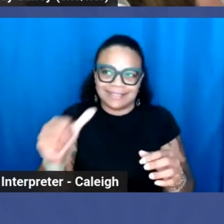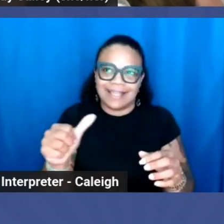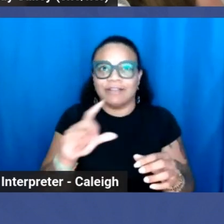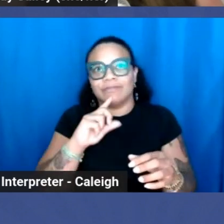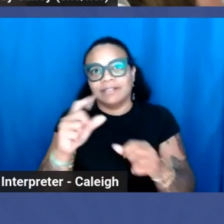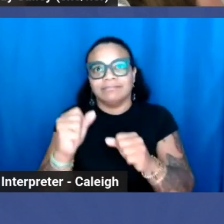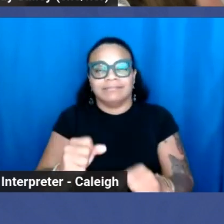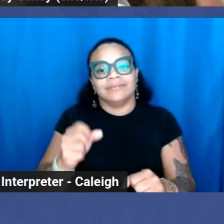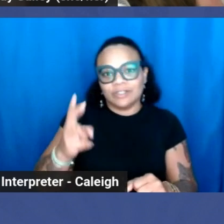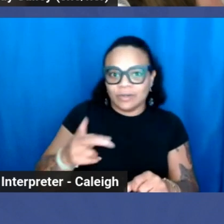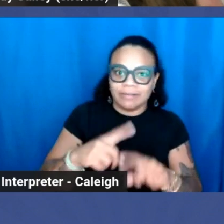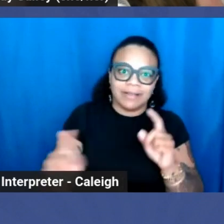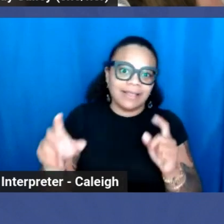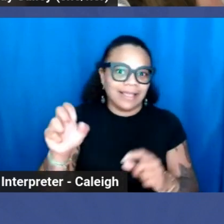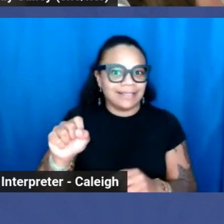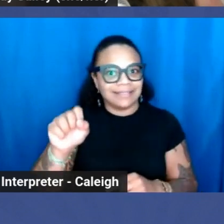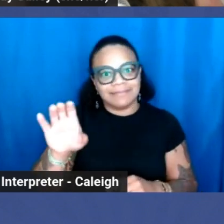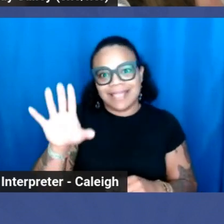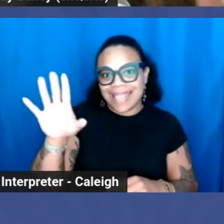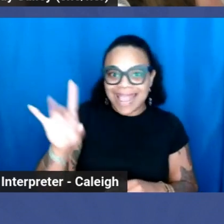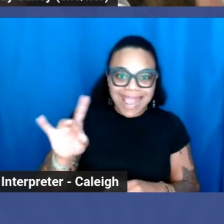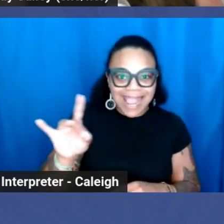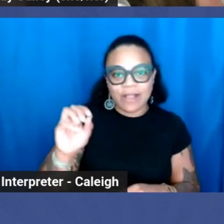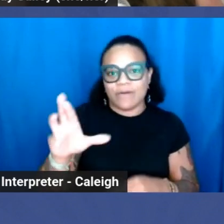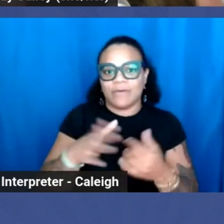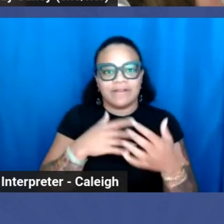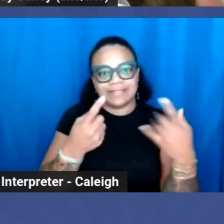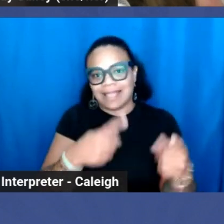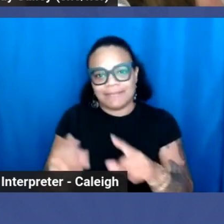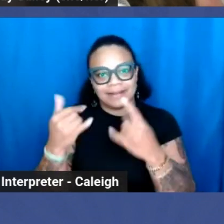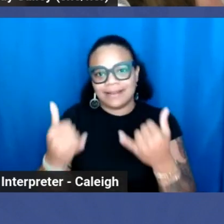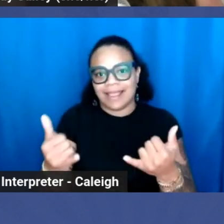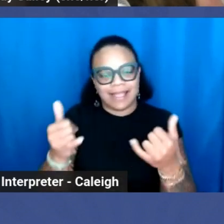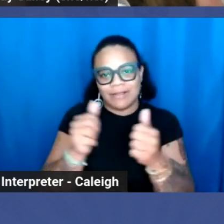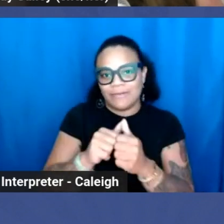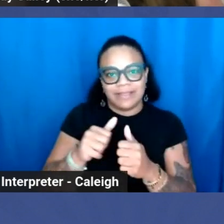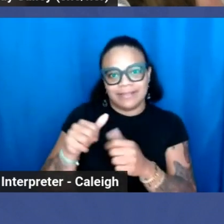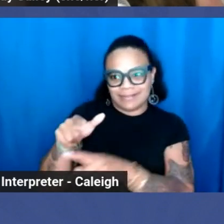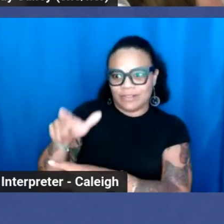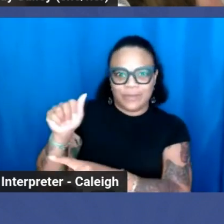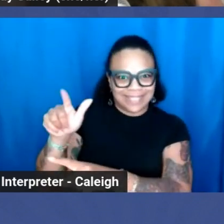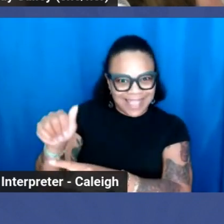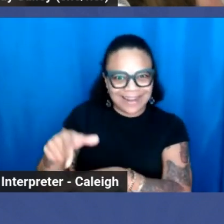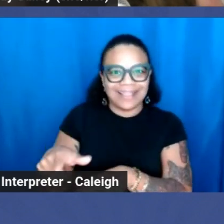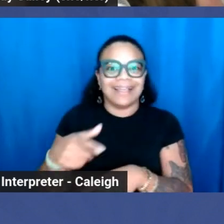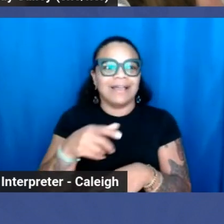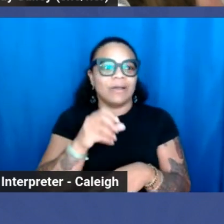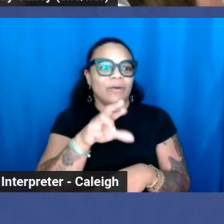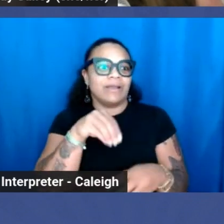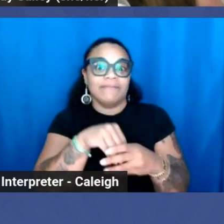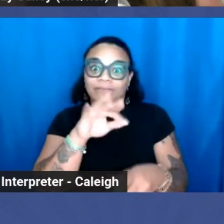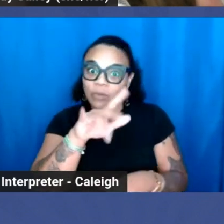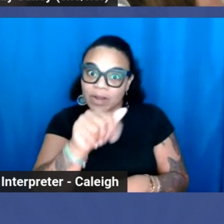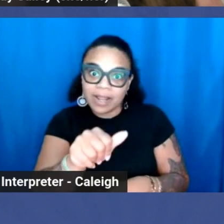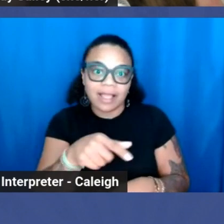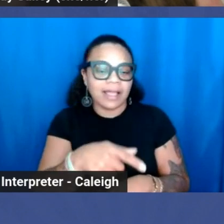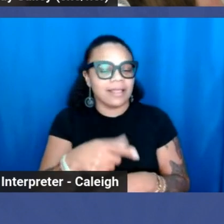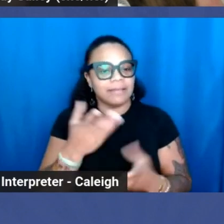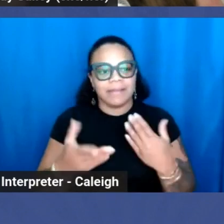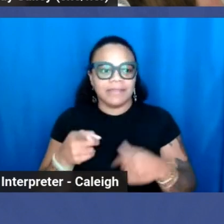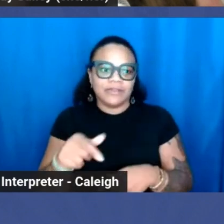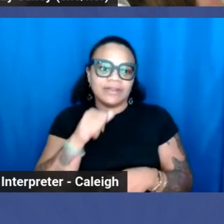like SB8 or any law, like what's happening right now, we're going to see in Louisiana or even in Florida. Maybe they're